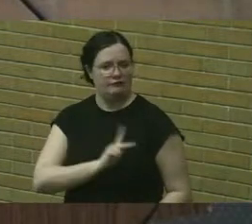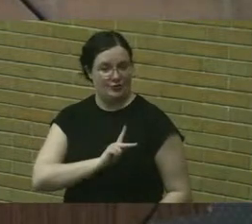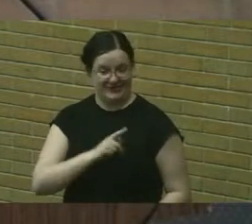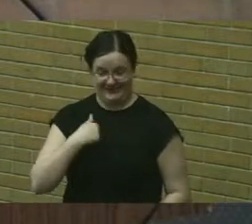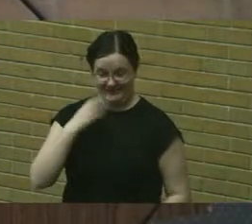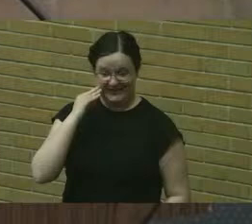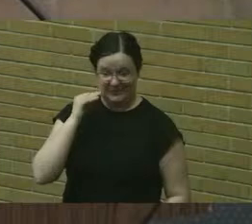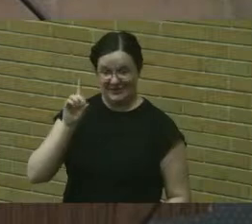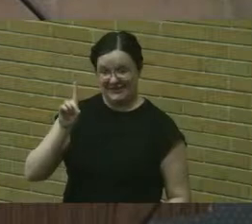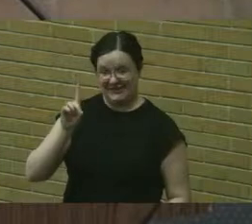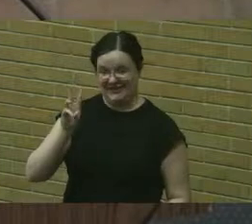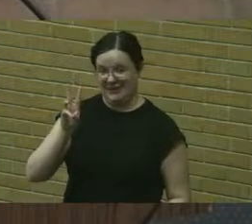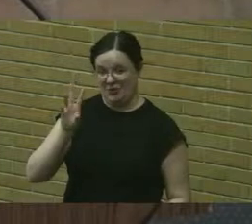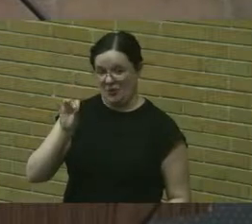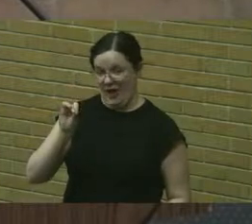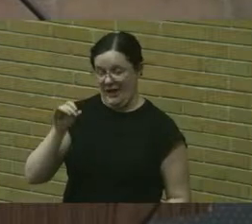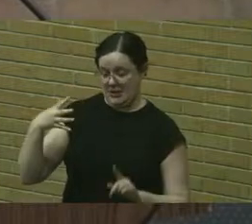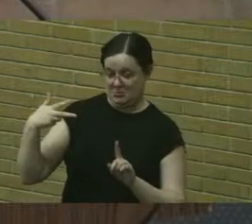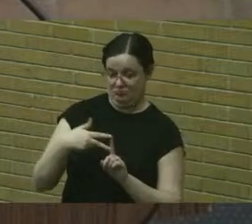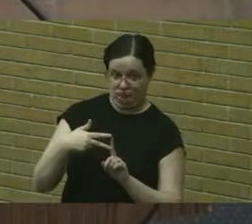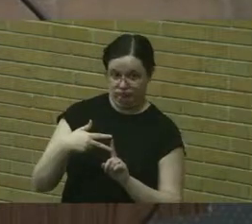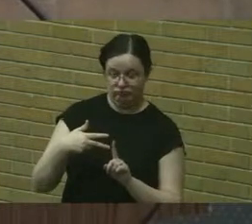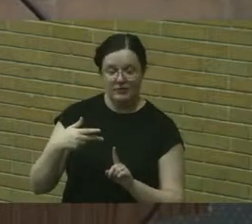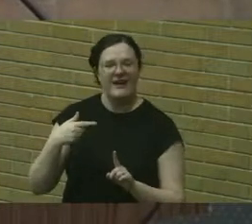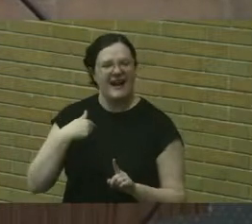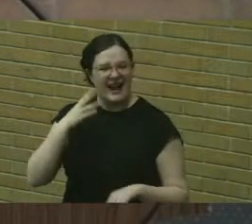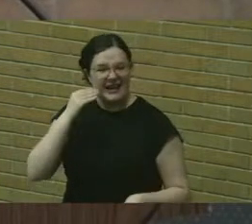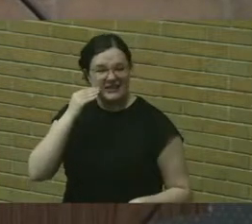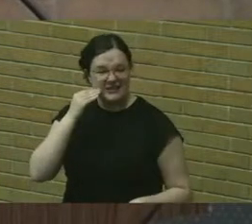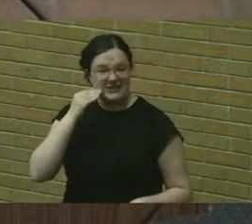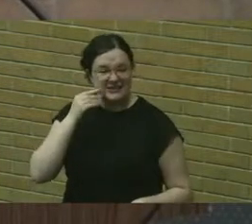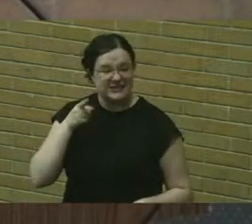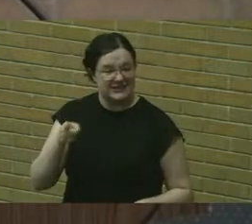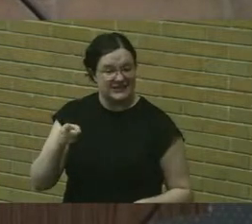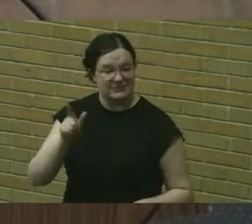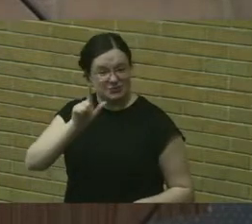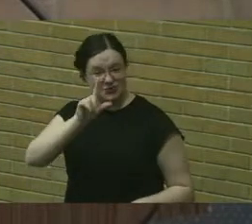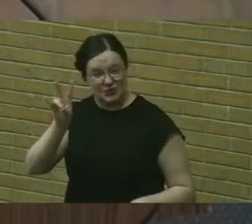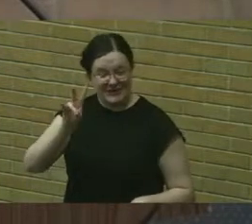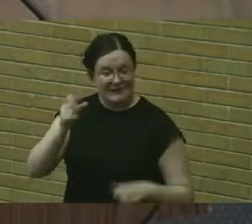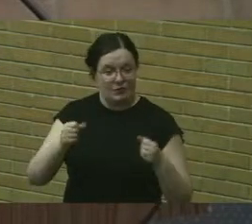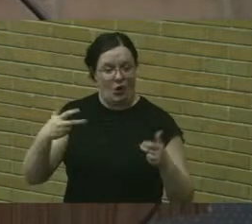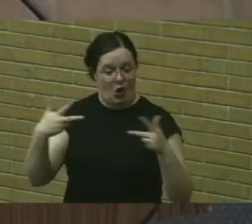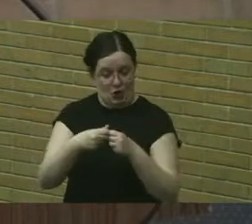DWI and a total of 7 car crashes in a 24-year time span